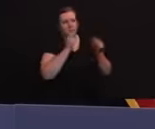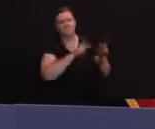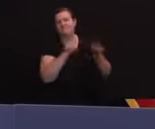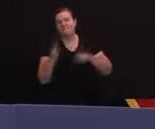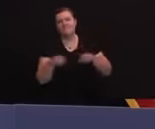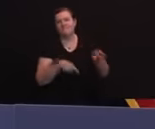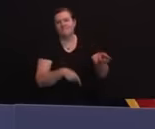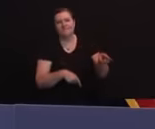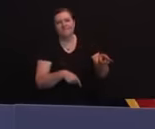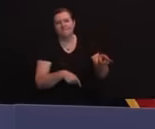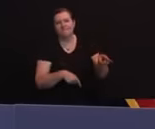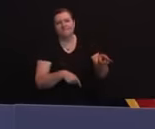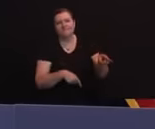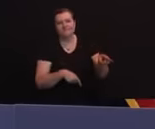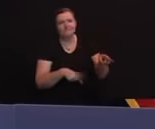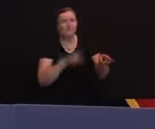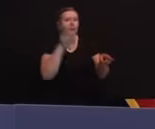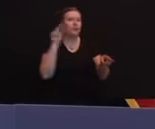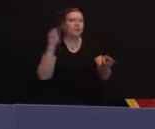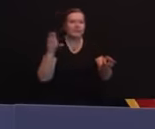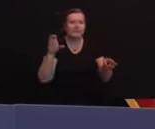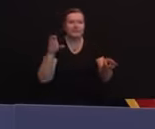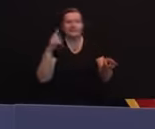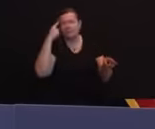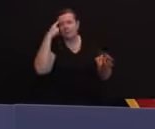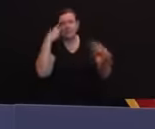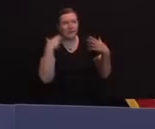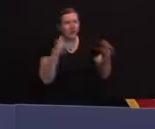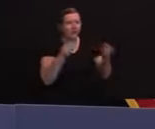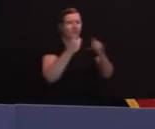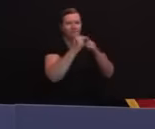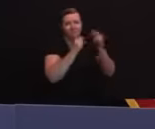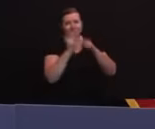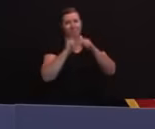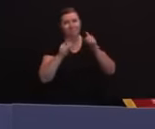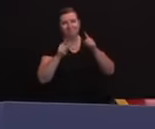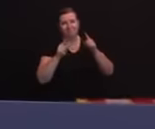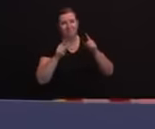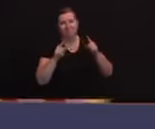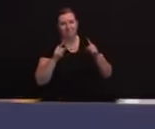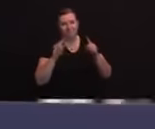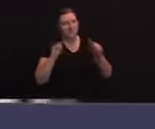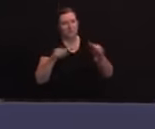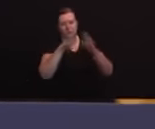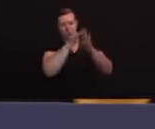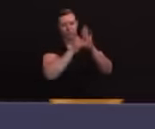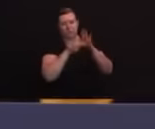matter the reason for the congregation. Thank you, Judy.